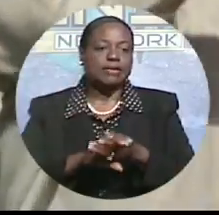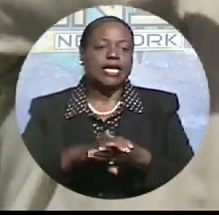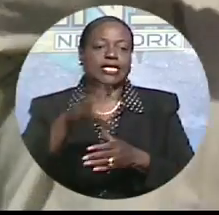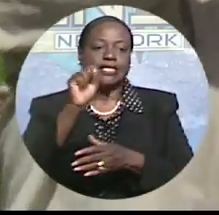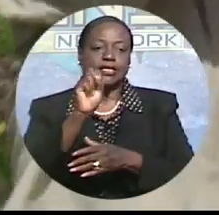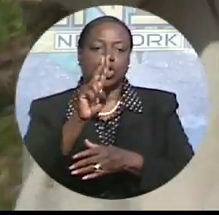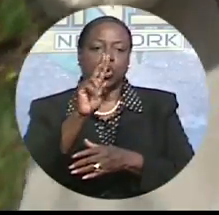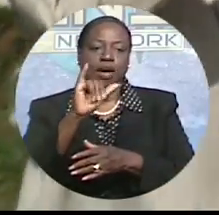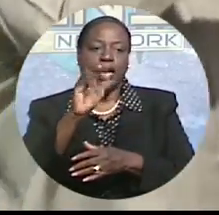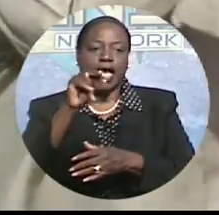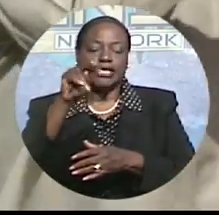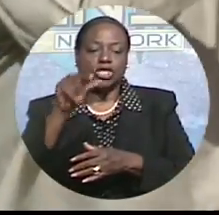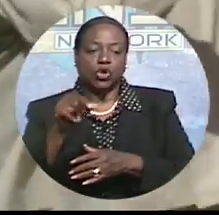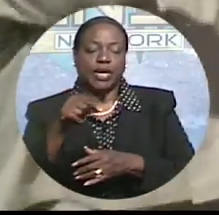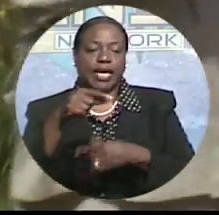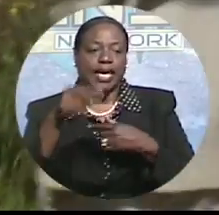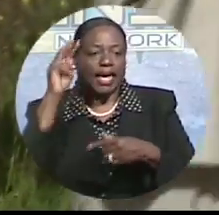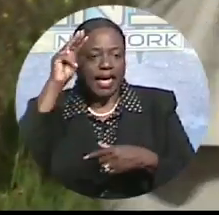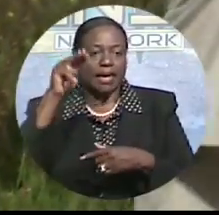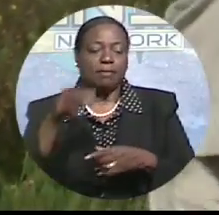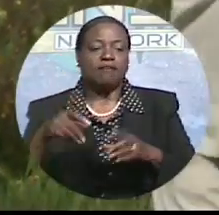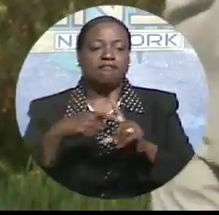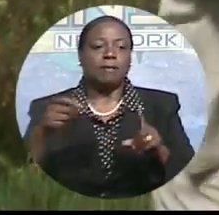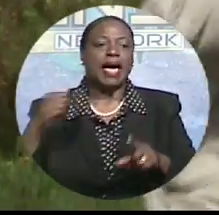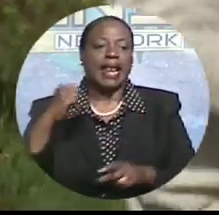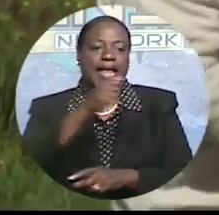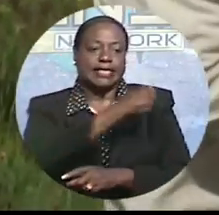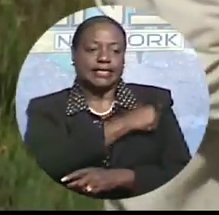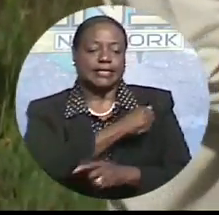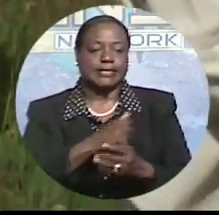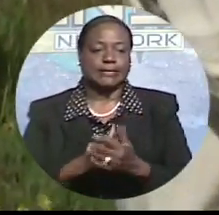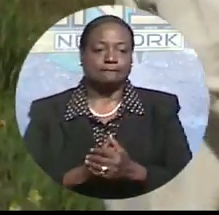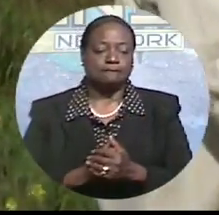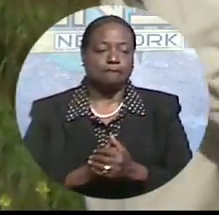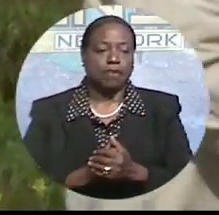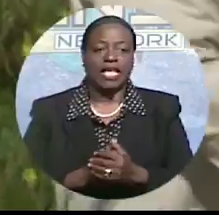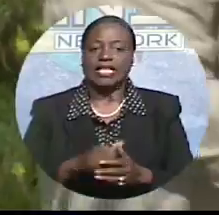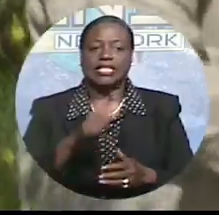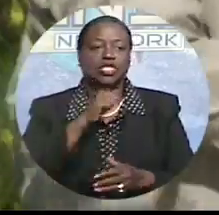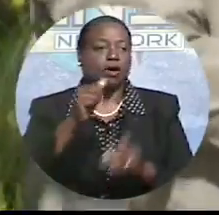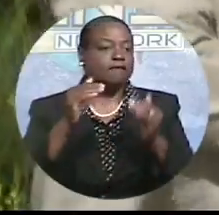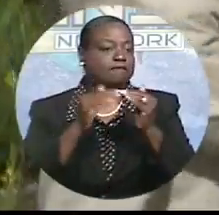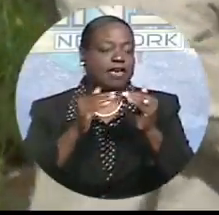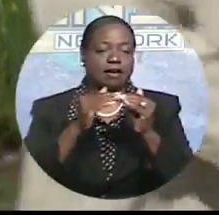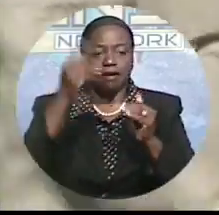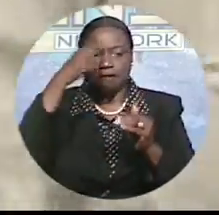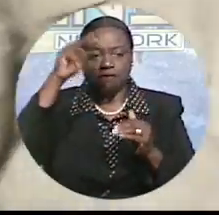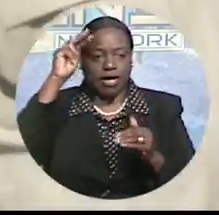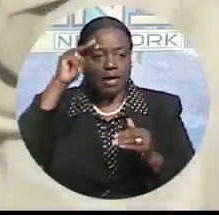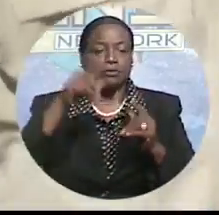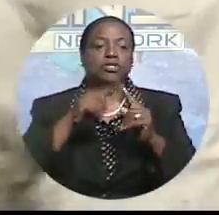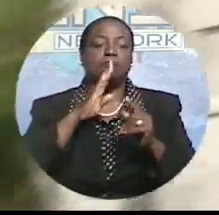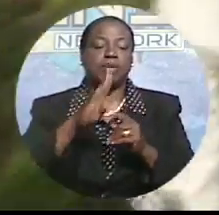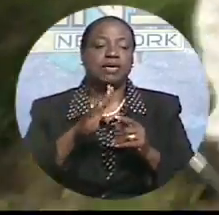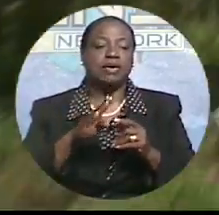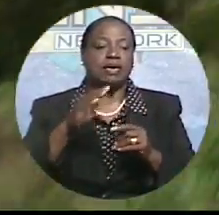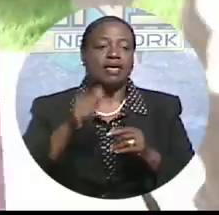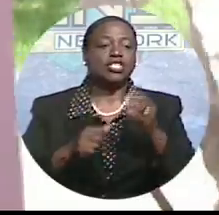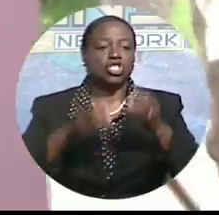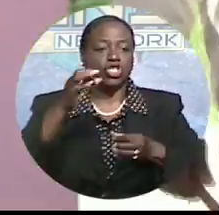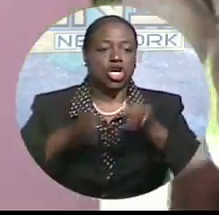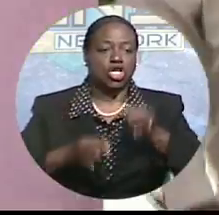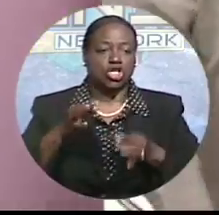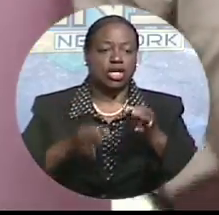Atlantis Resort. He went on to say that it would be unfair for her to read his charge. The judge, however, proceeded and